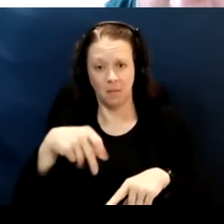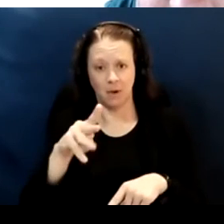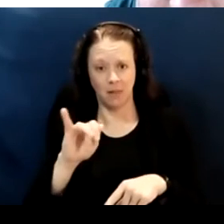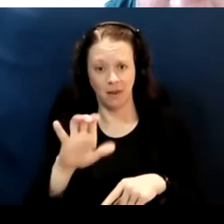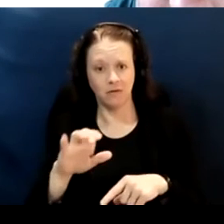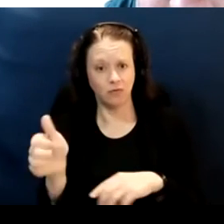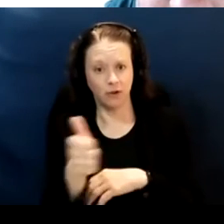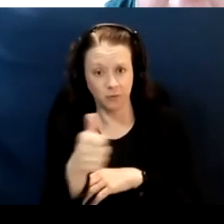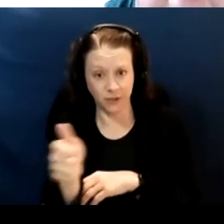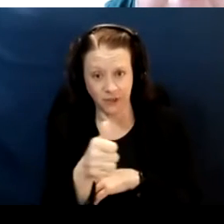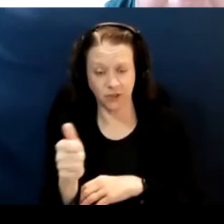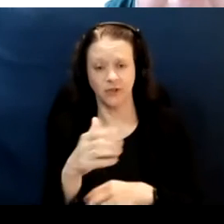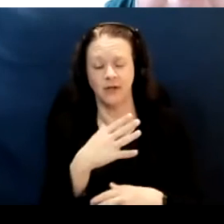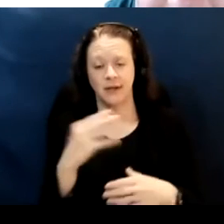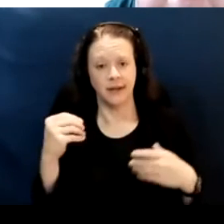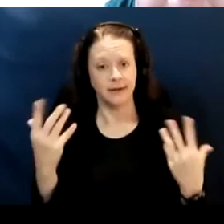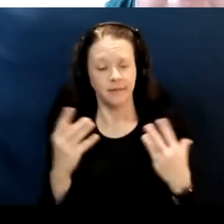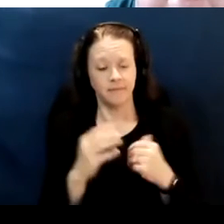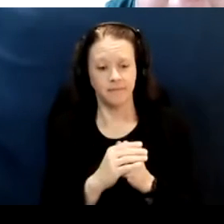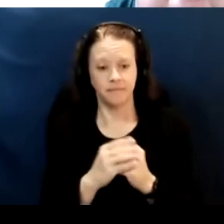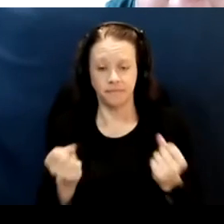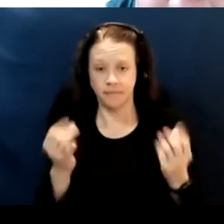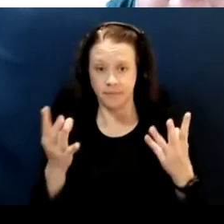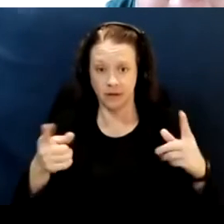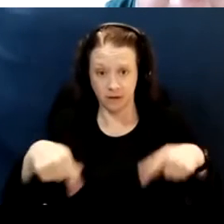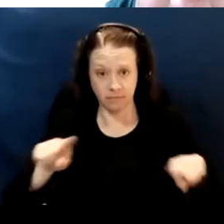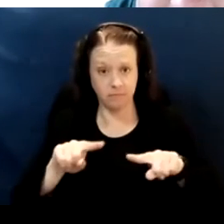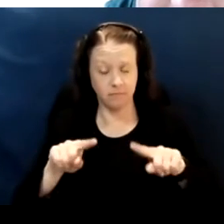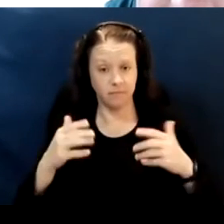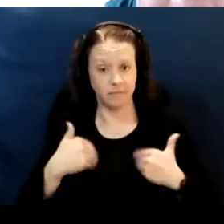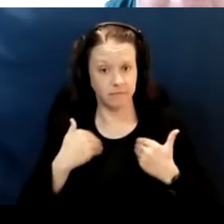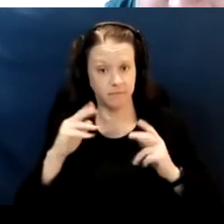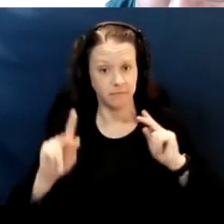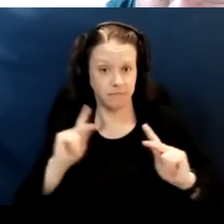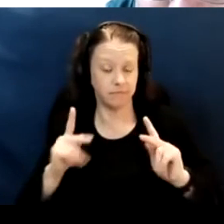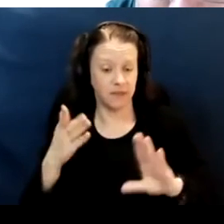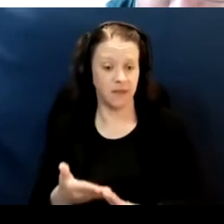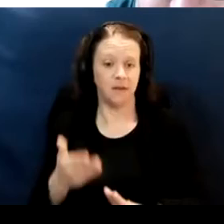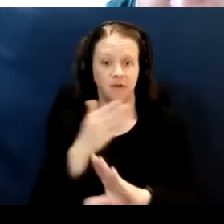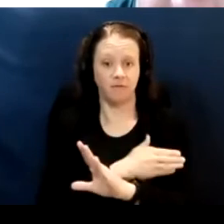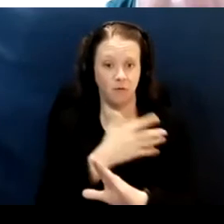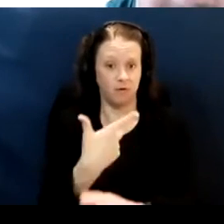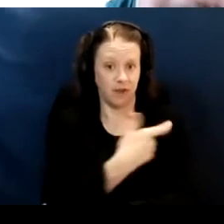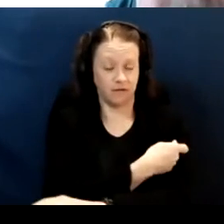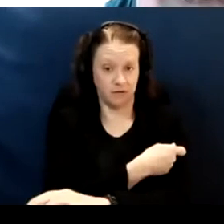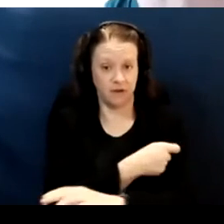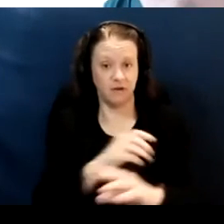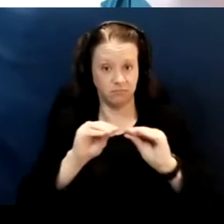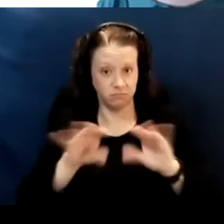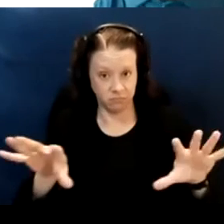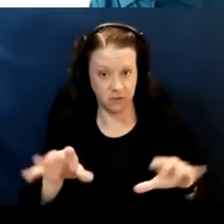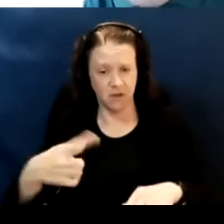transportation, and many of them, before the vaccines came out, were